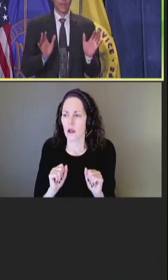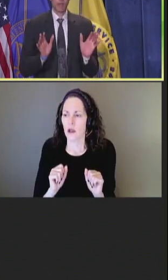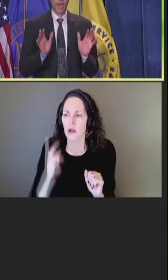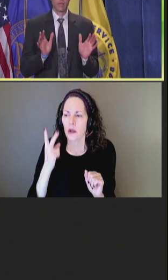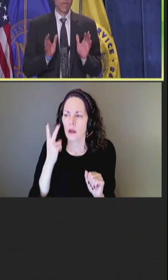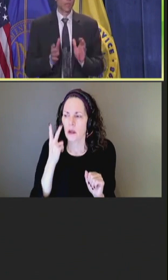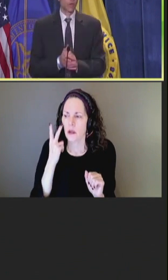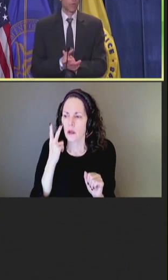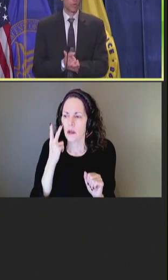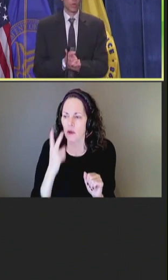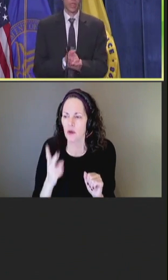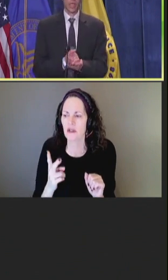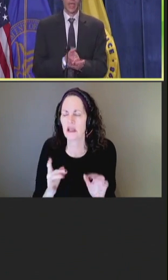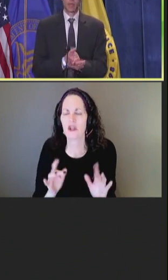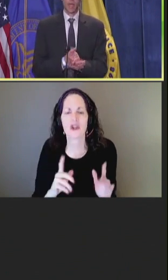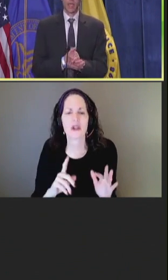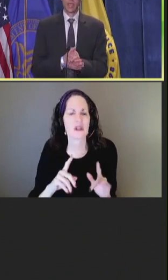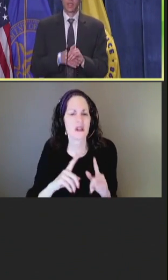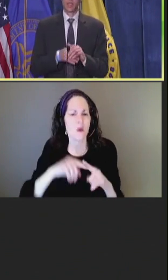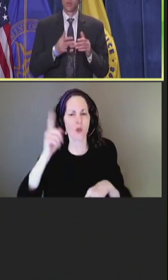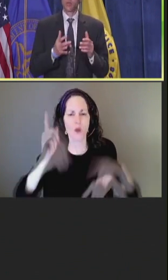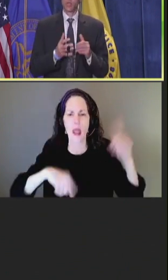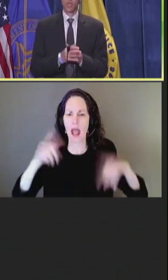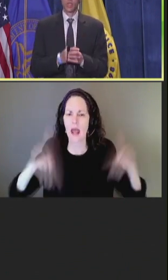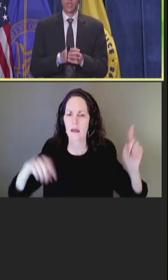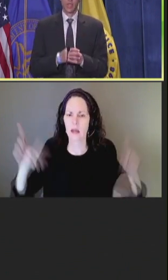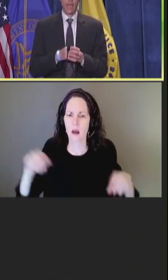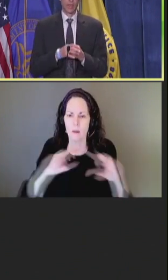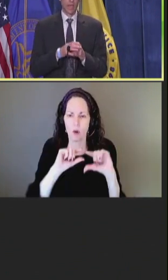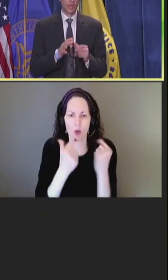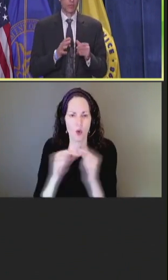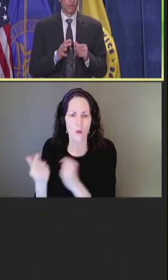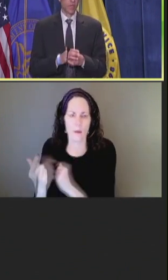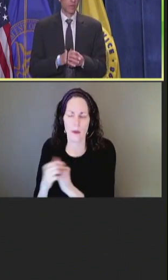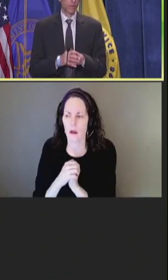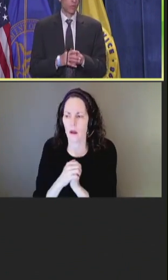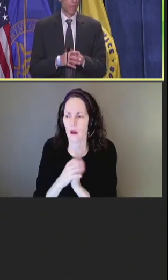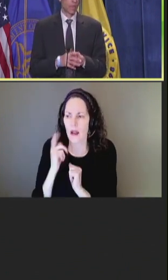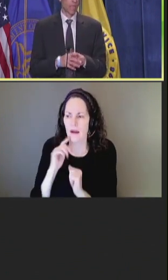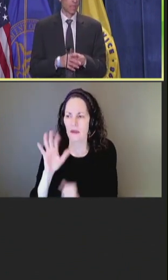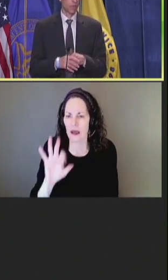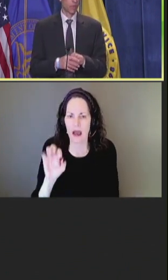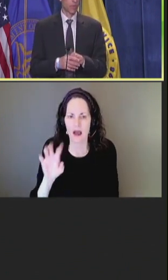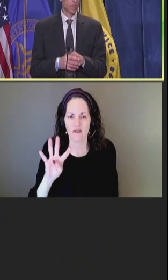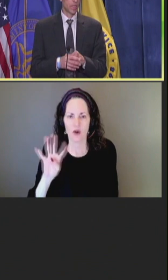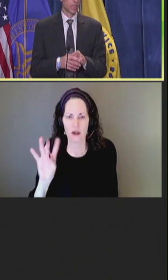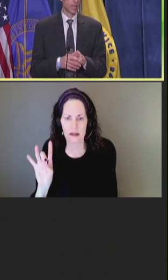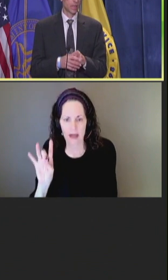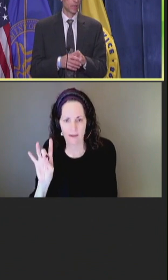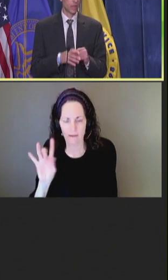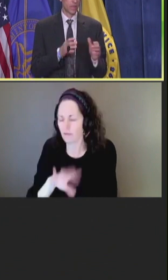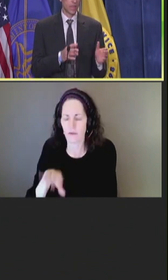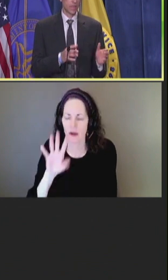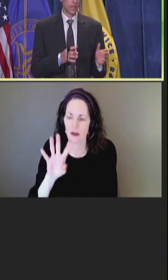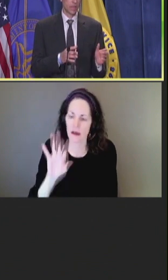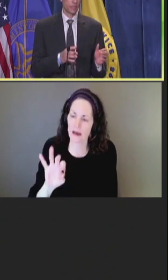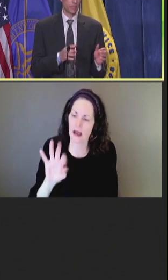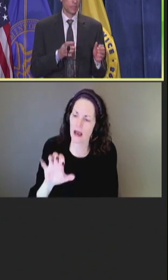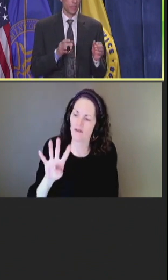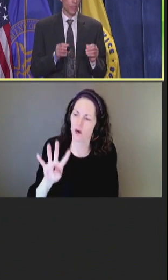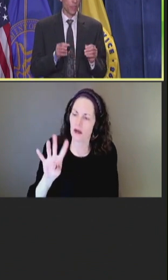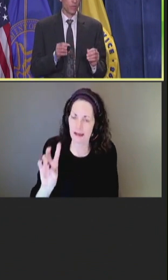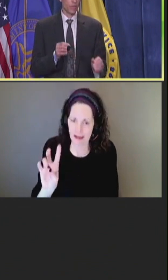the randomized group. We're looking at antibody results in that 947 who are randomized. And what we're seeing is that